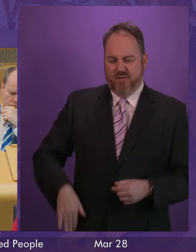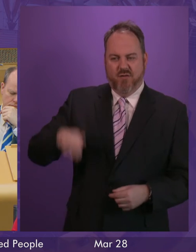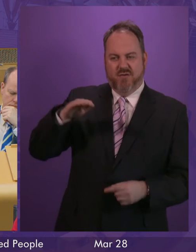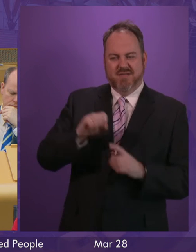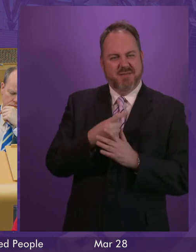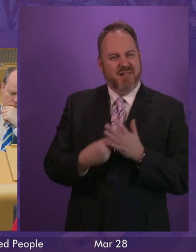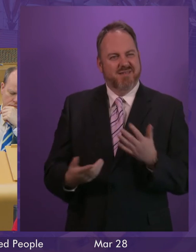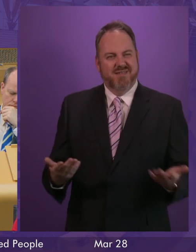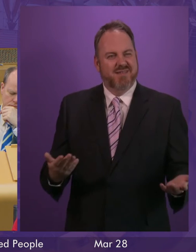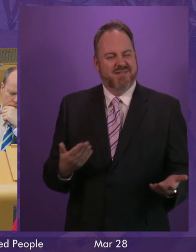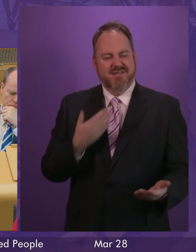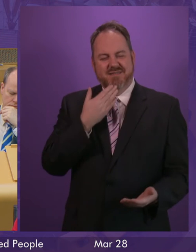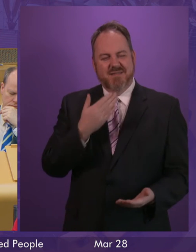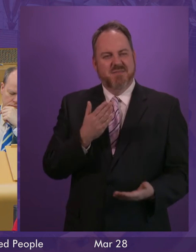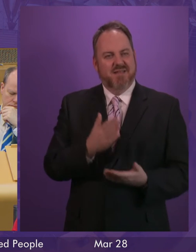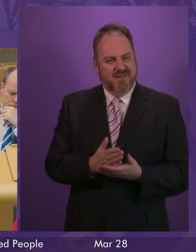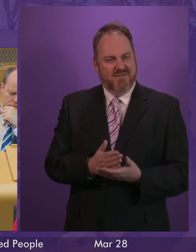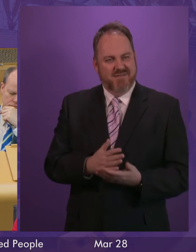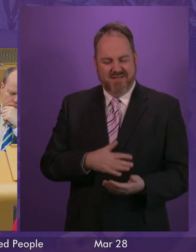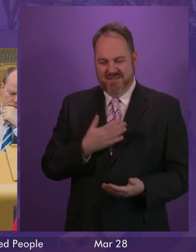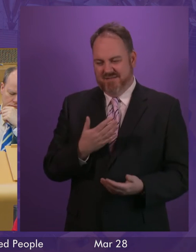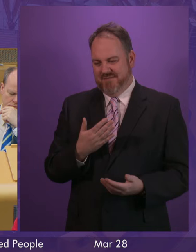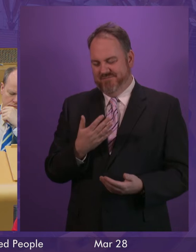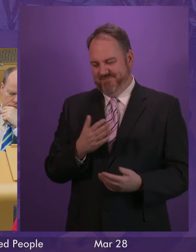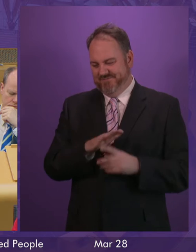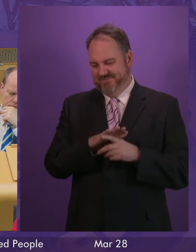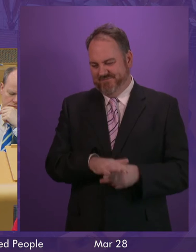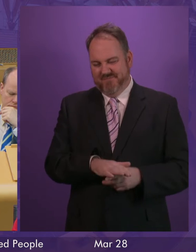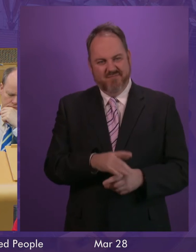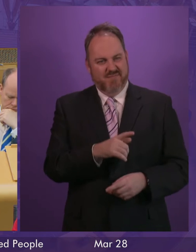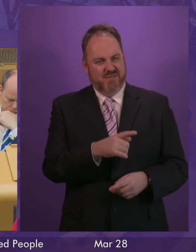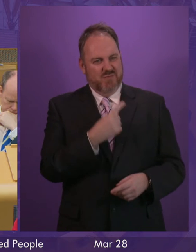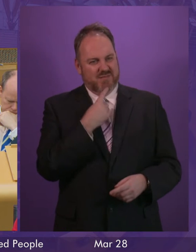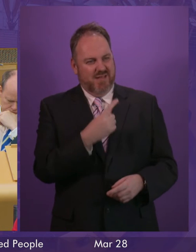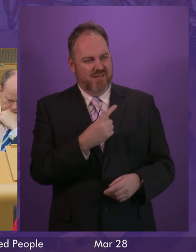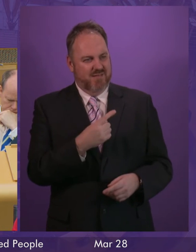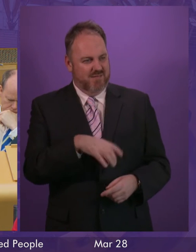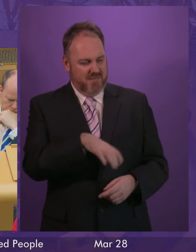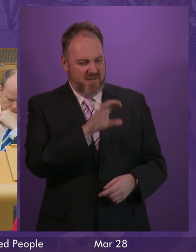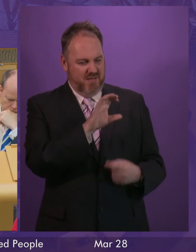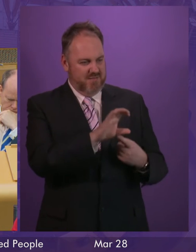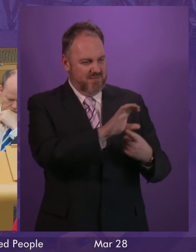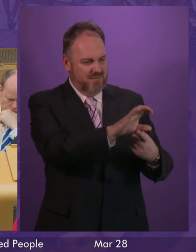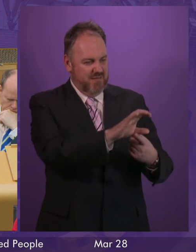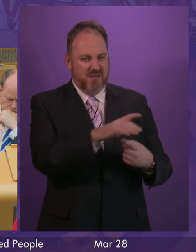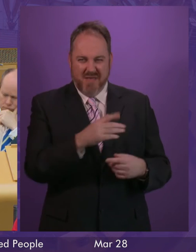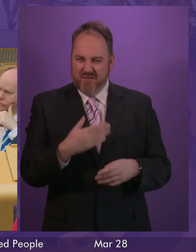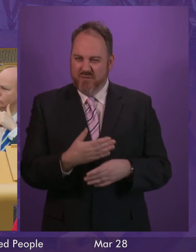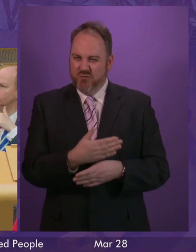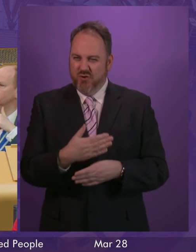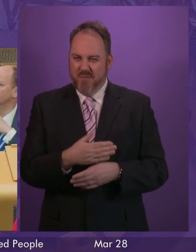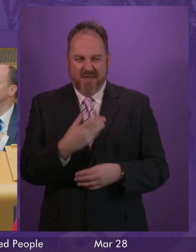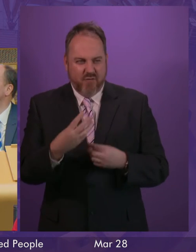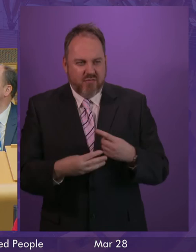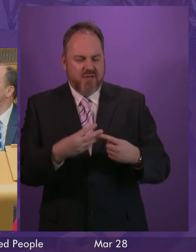Would he not recognise that if it is demeaning to do that in regard to employment? The same would be true for the concessional bus pass and would he